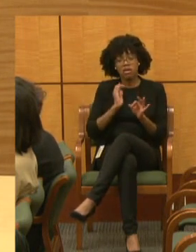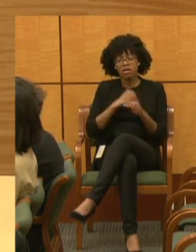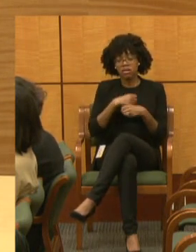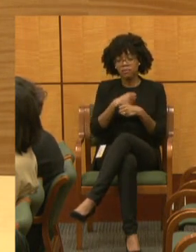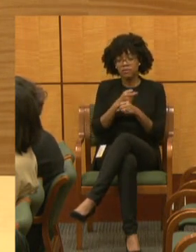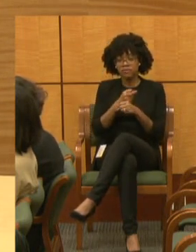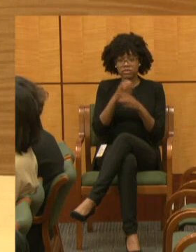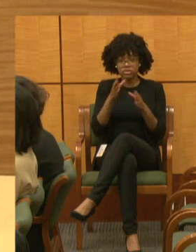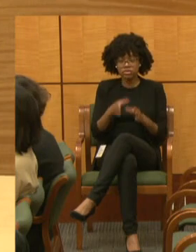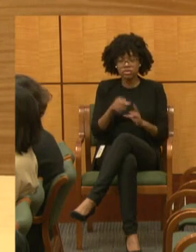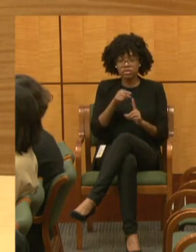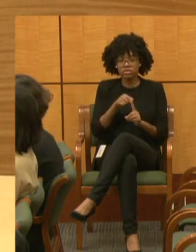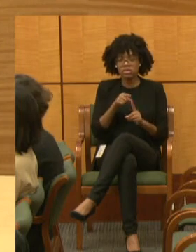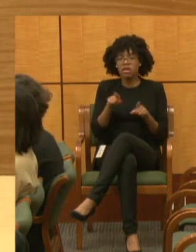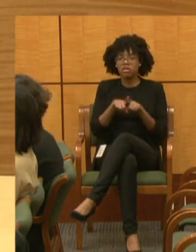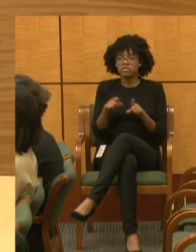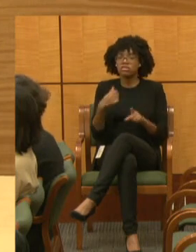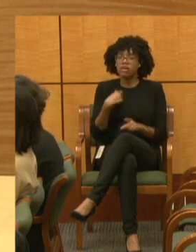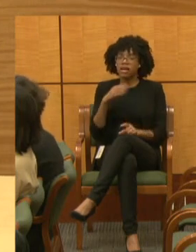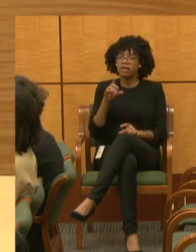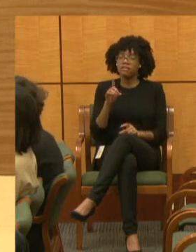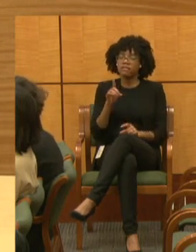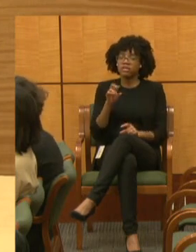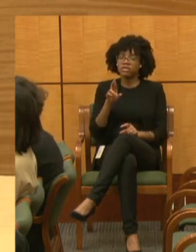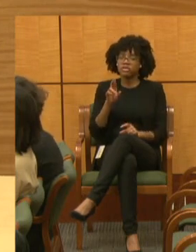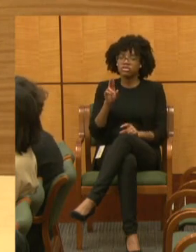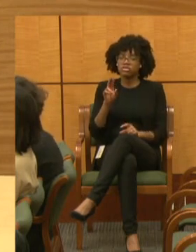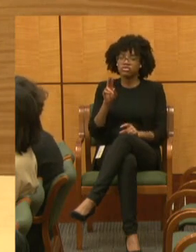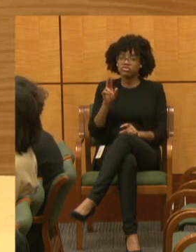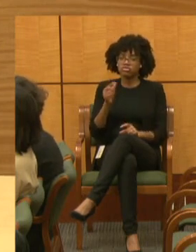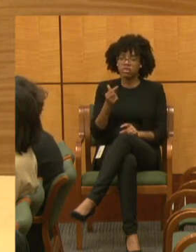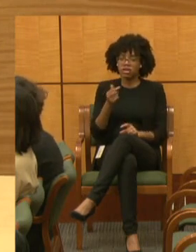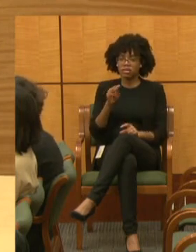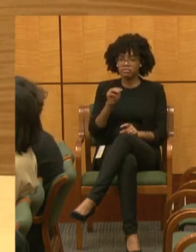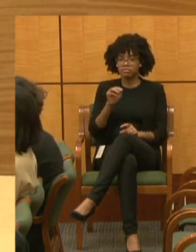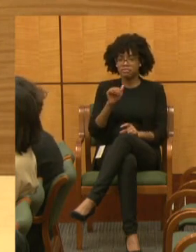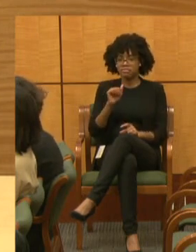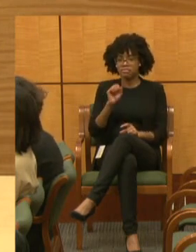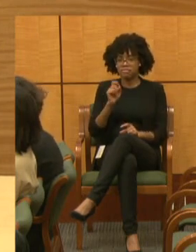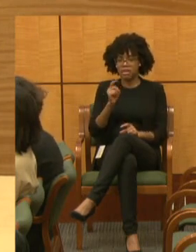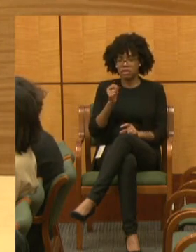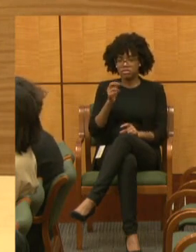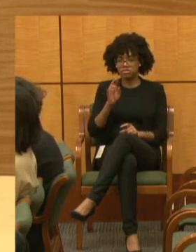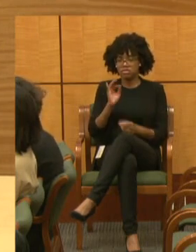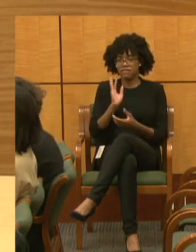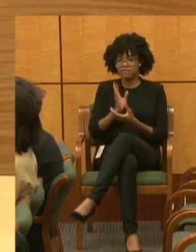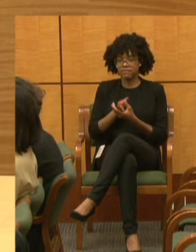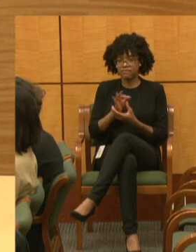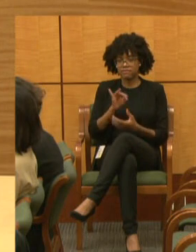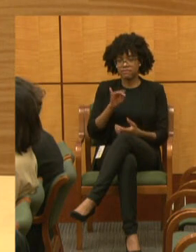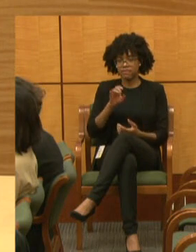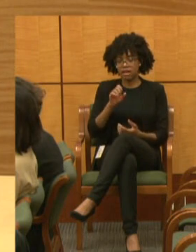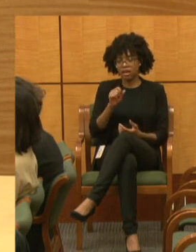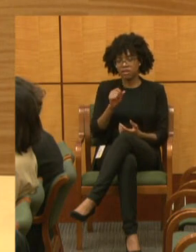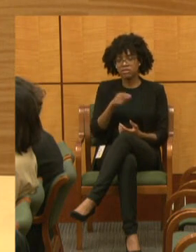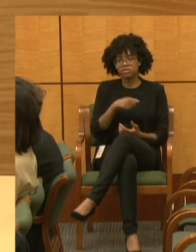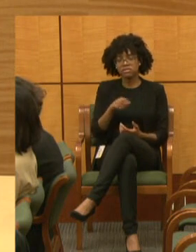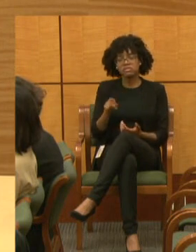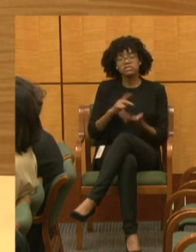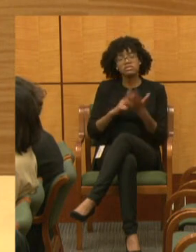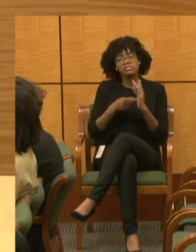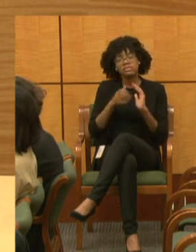sell also have drug master files on file with the FDA, which is an extra quality assurance step. It just shows that